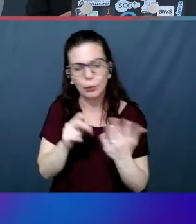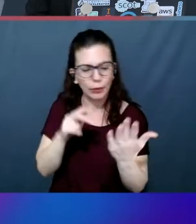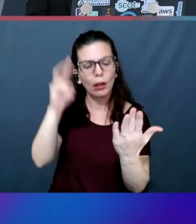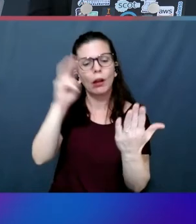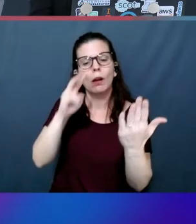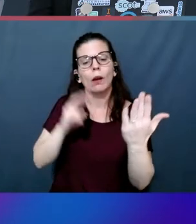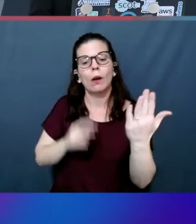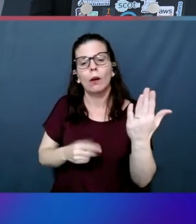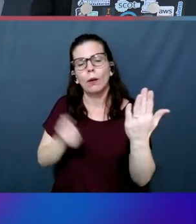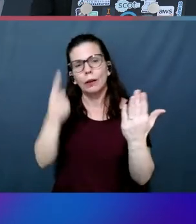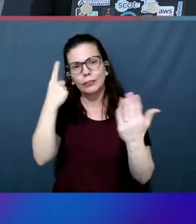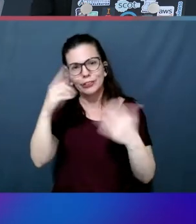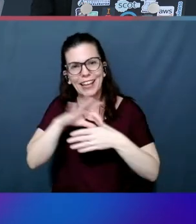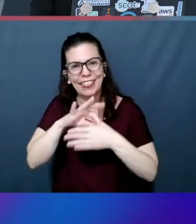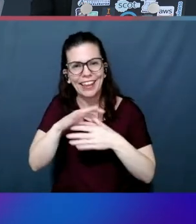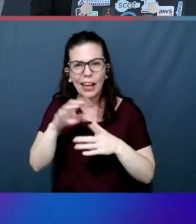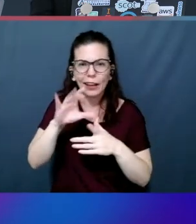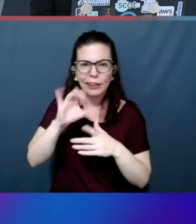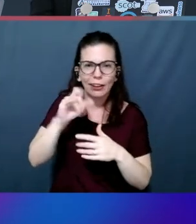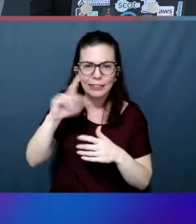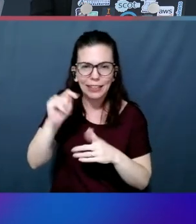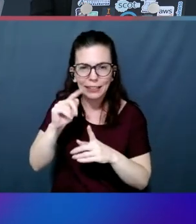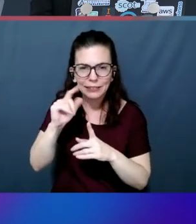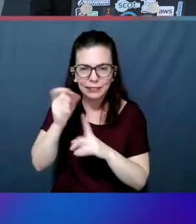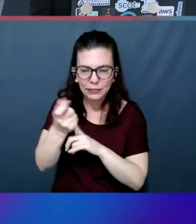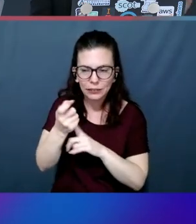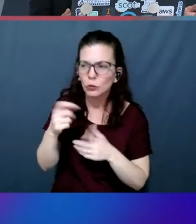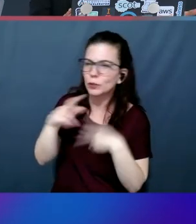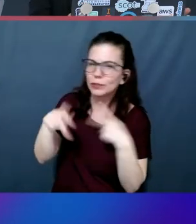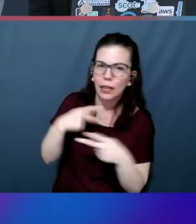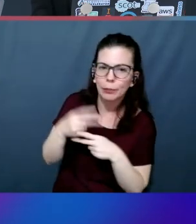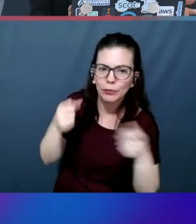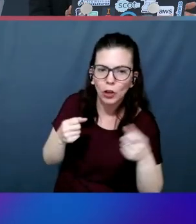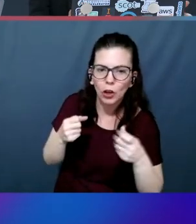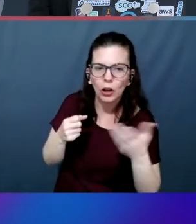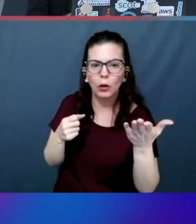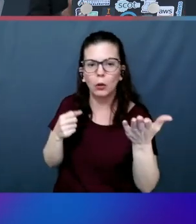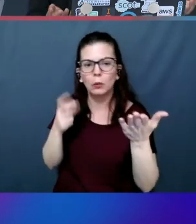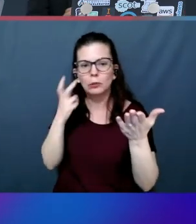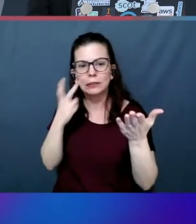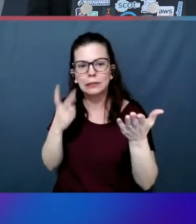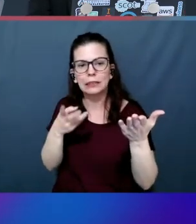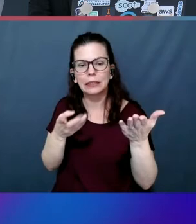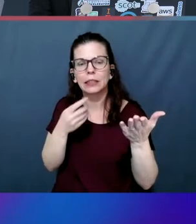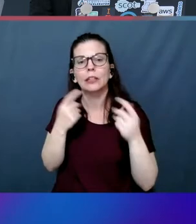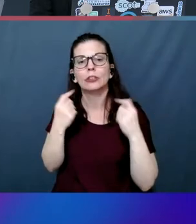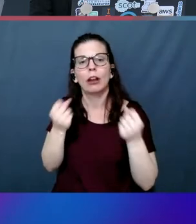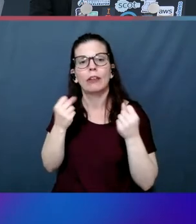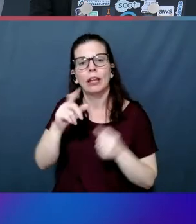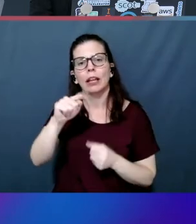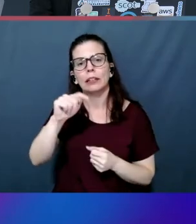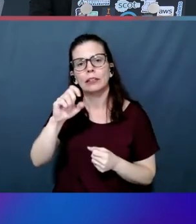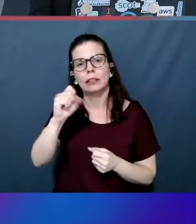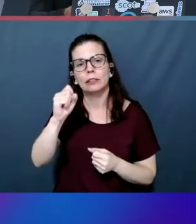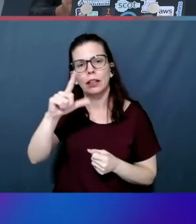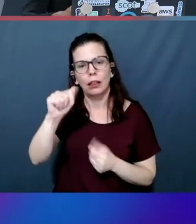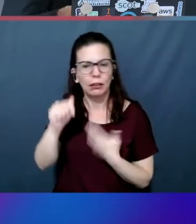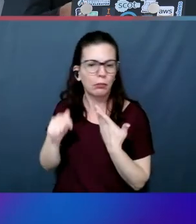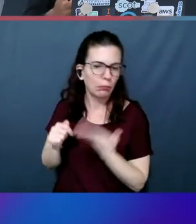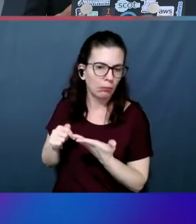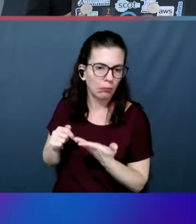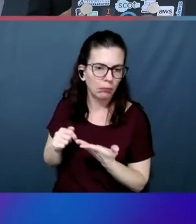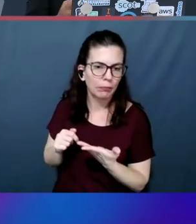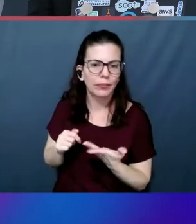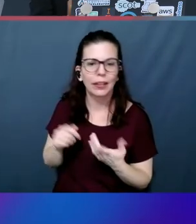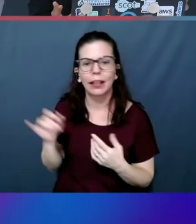it, right? What kind of car were they driving? Now you can see that the customer here is mentioning like they were driving a Tesla. So there's like a bunch of